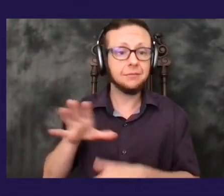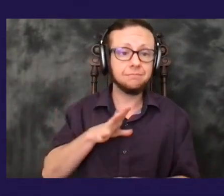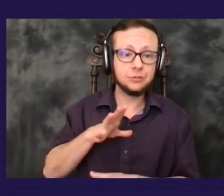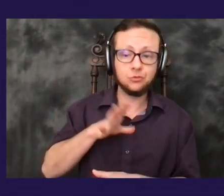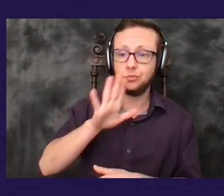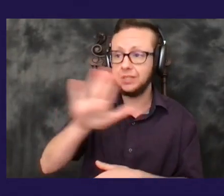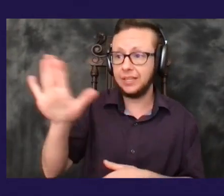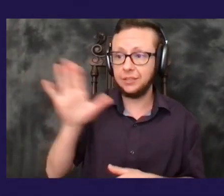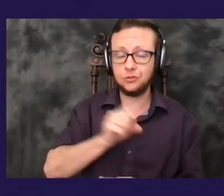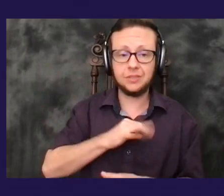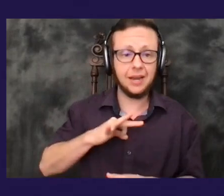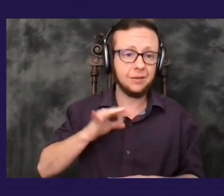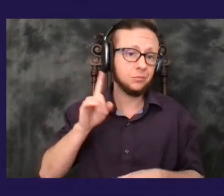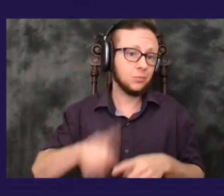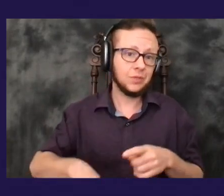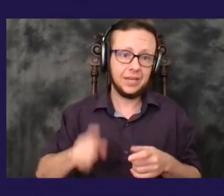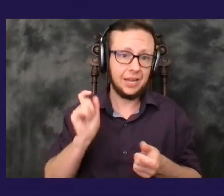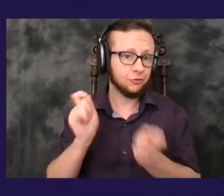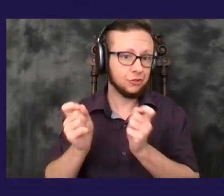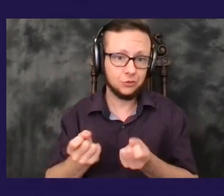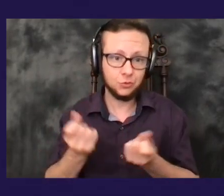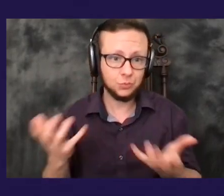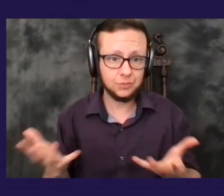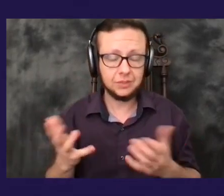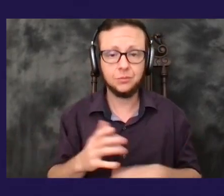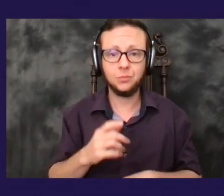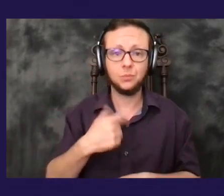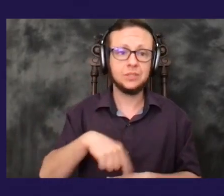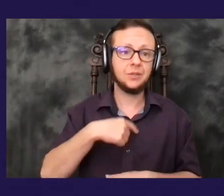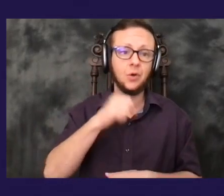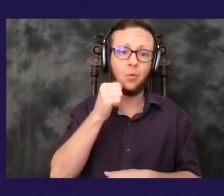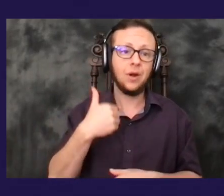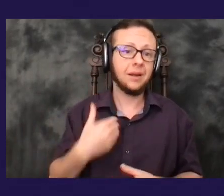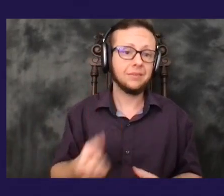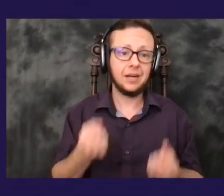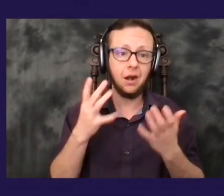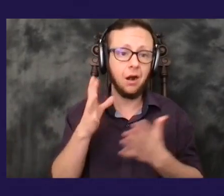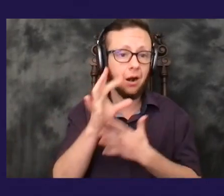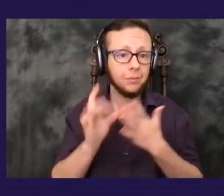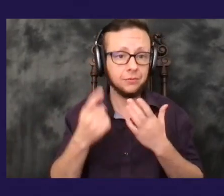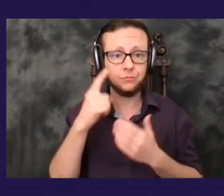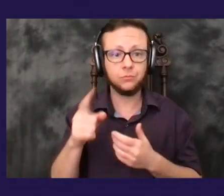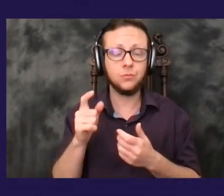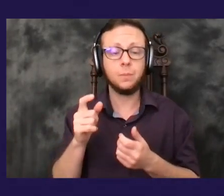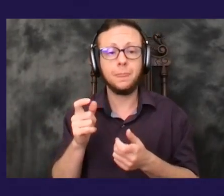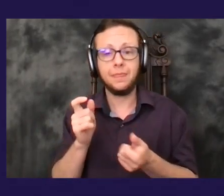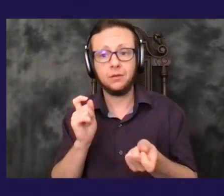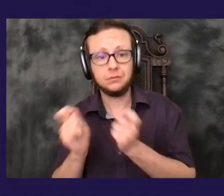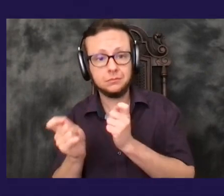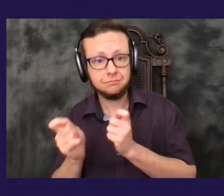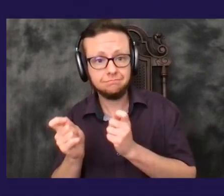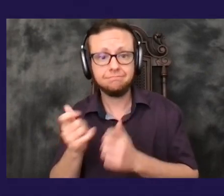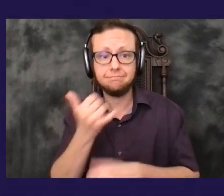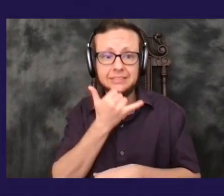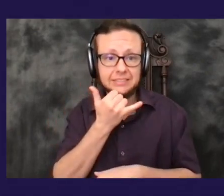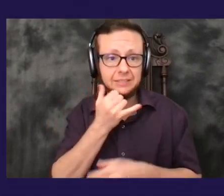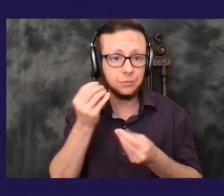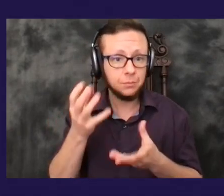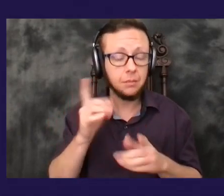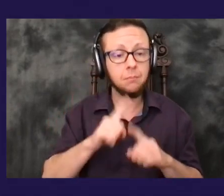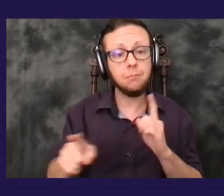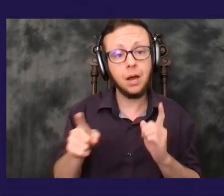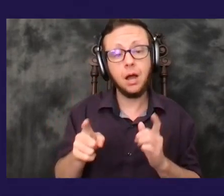doctrine has left governments with few weapons to contain misinformation coming from outside government. But an organic farming approach could